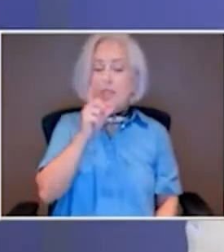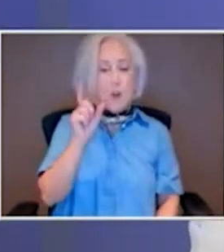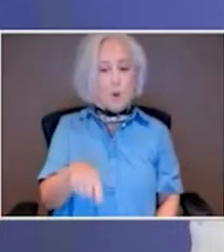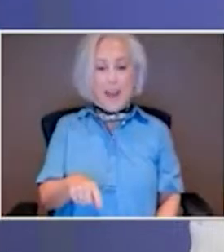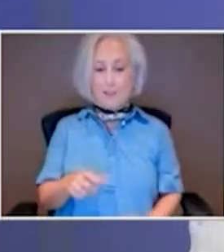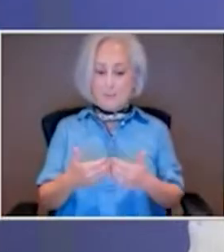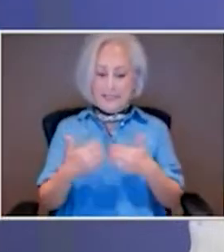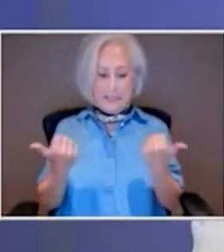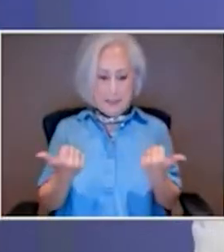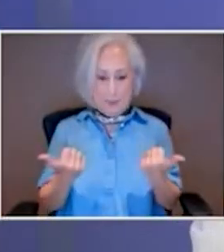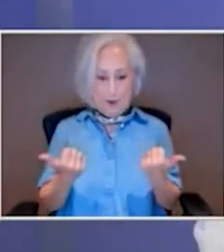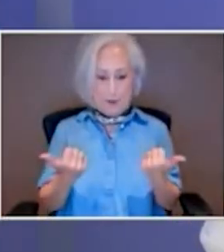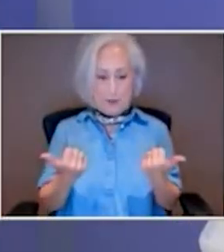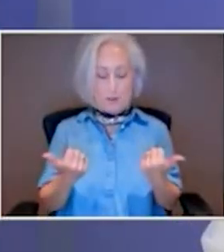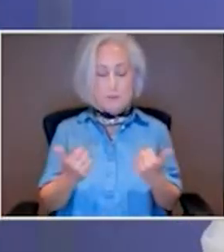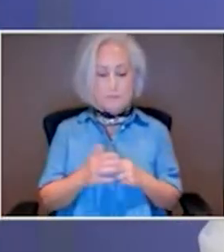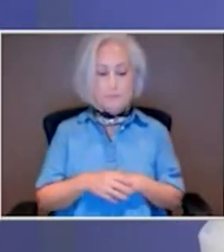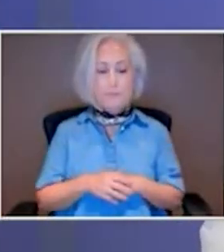like in specific